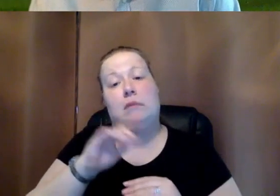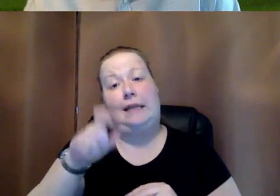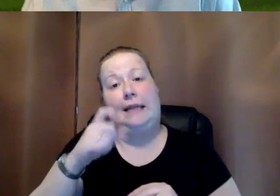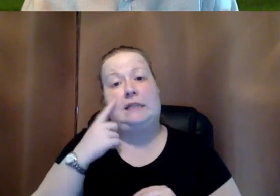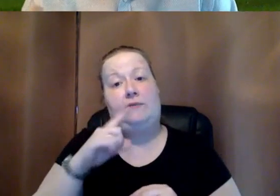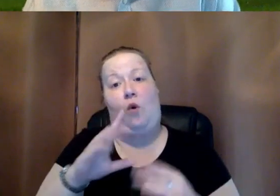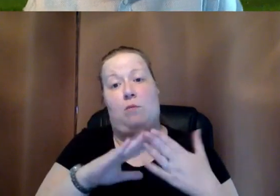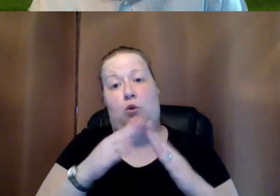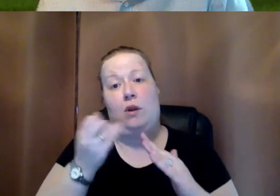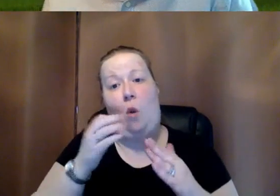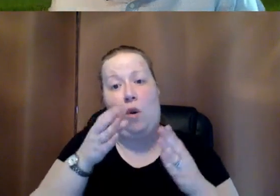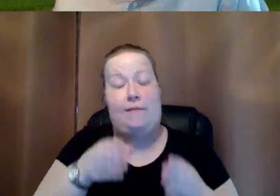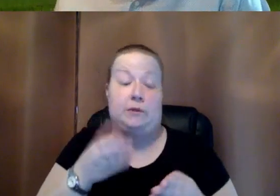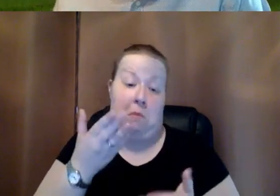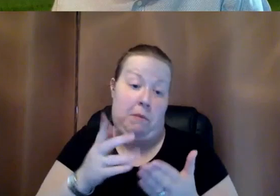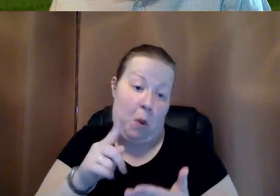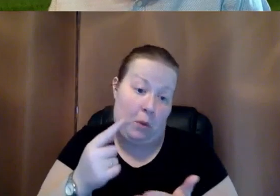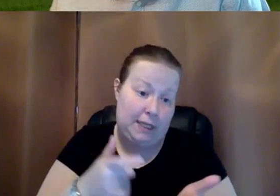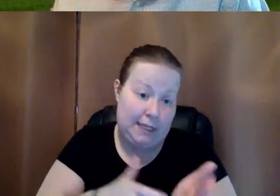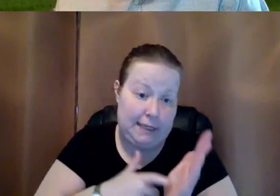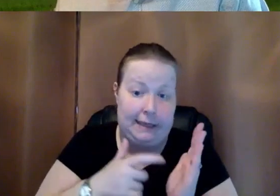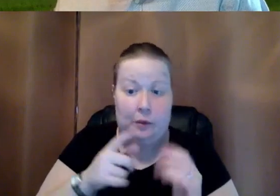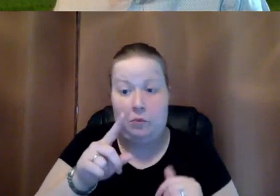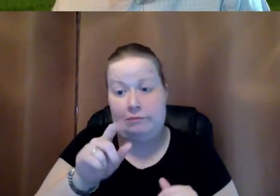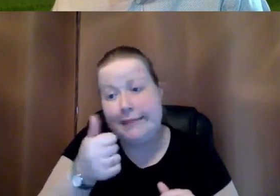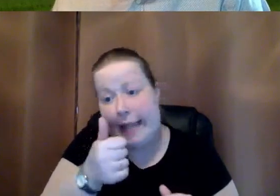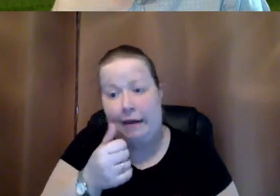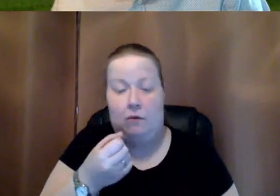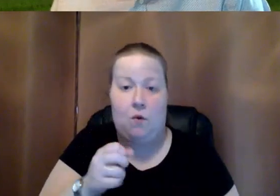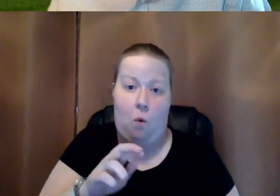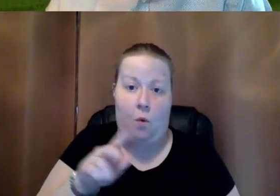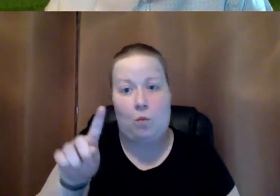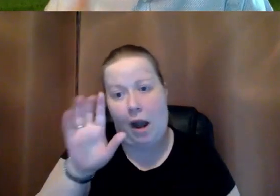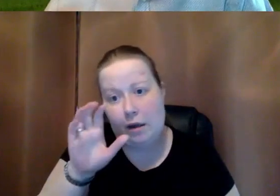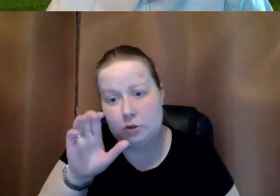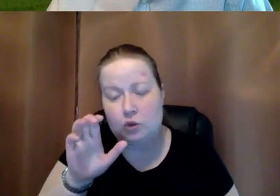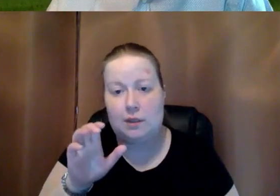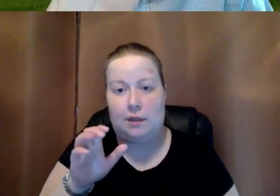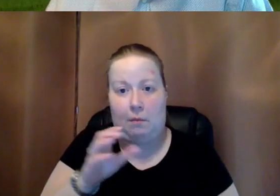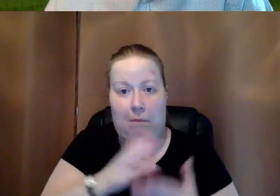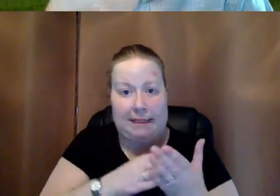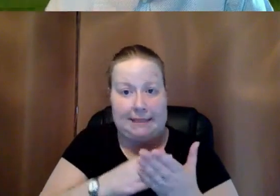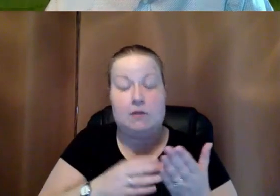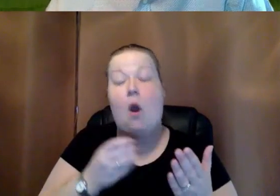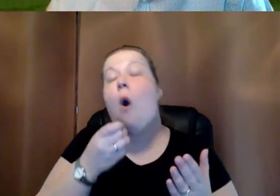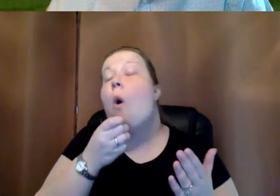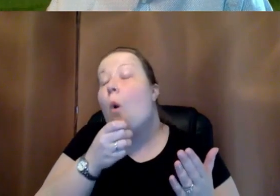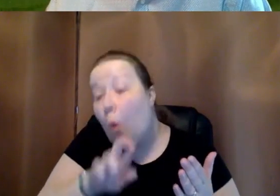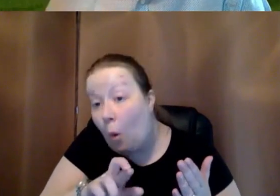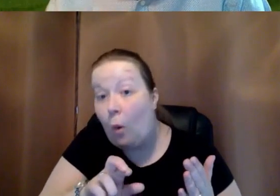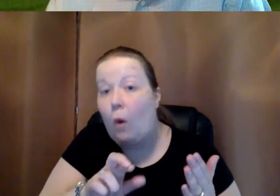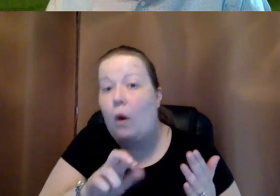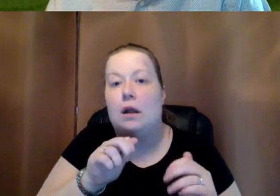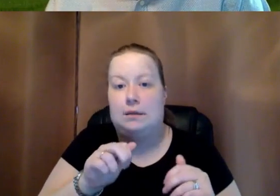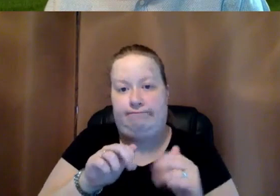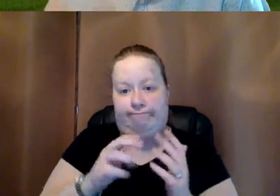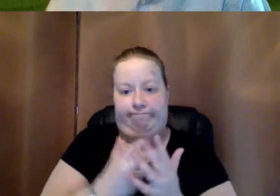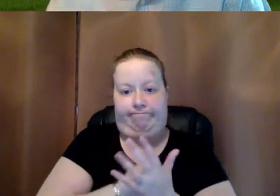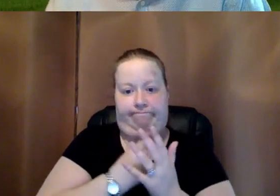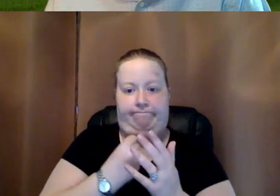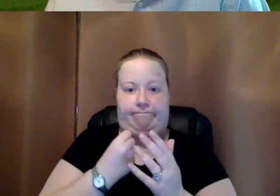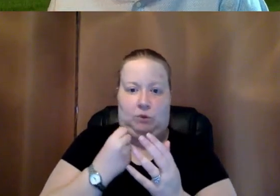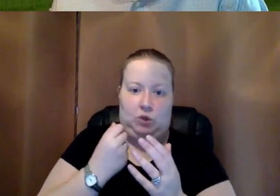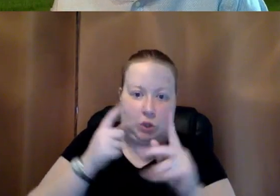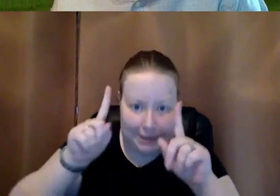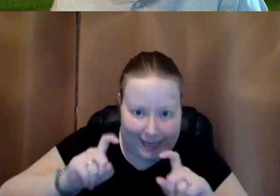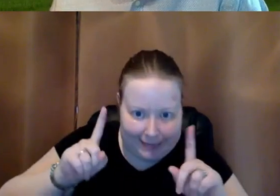because they only need 10 or 100 particular pieces. Or it might also just act as the springboard to test out an idea better. It might help researchers